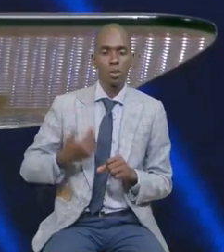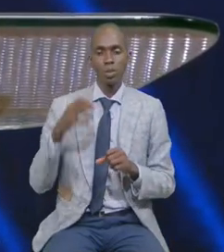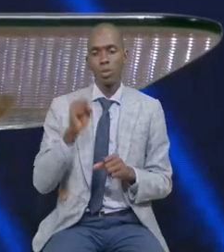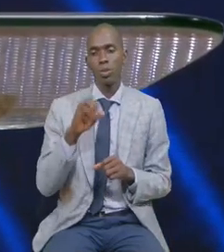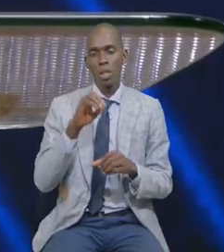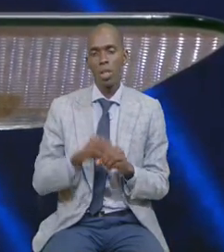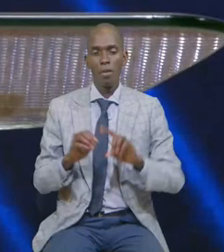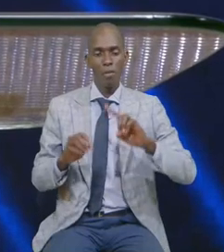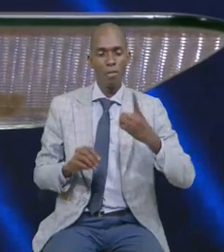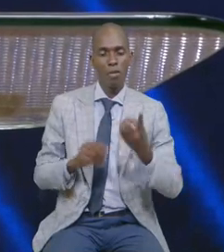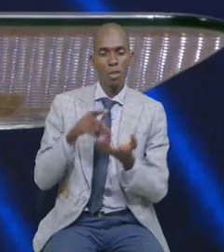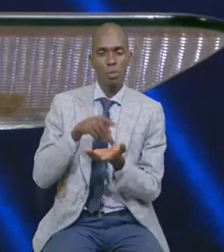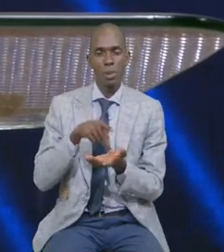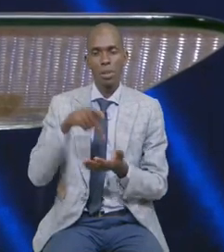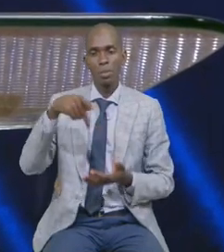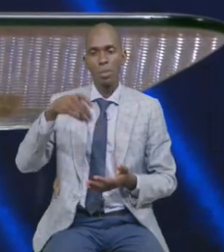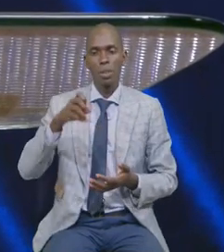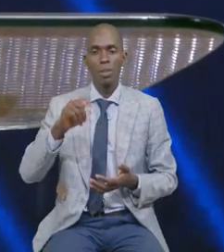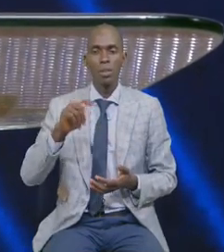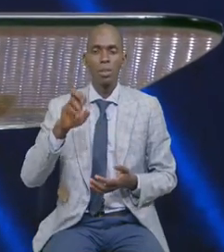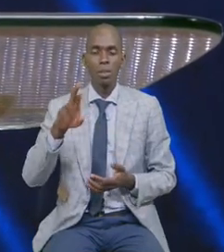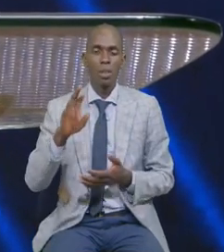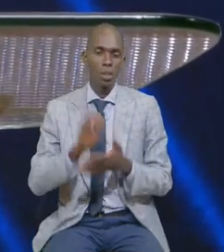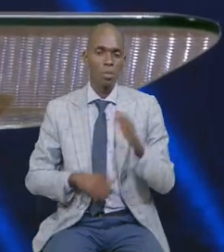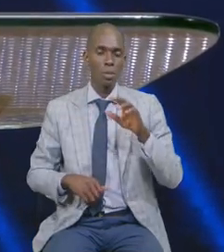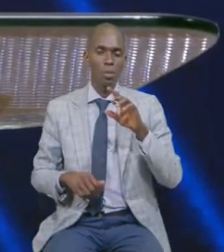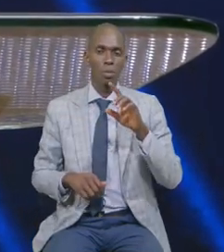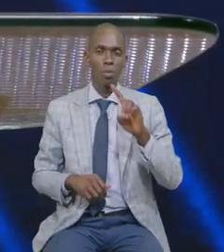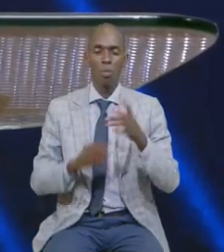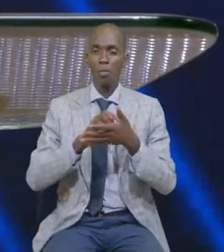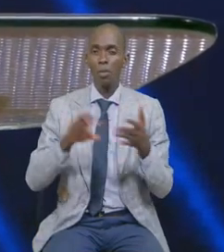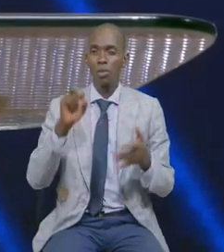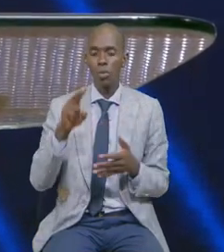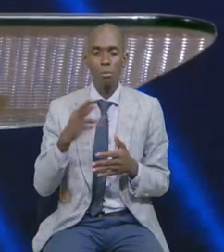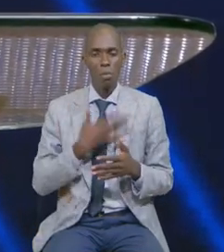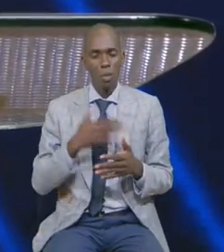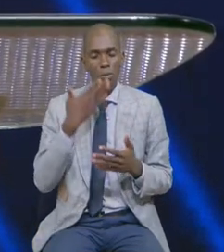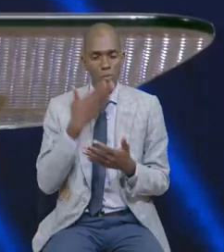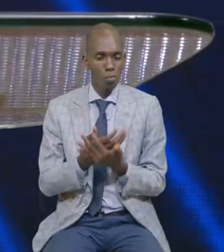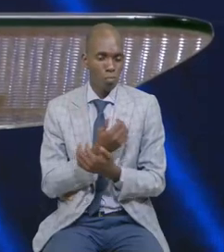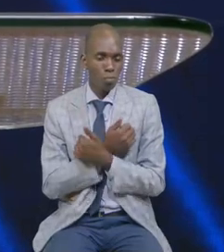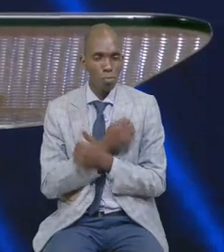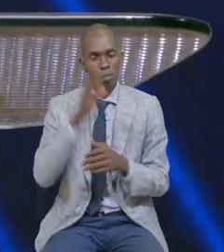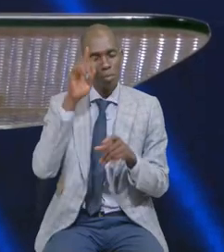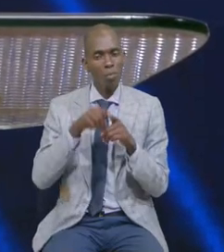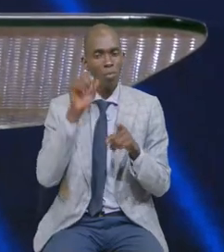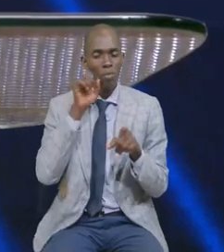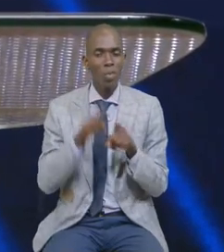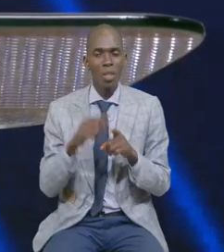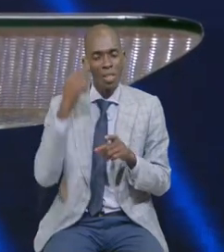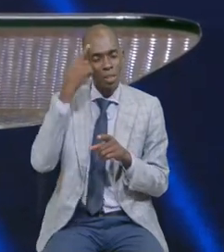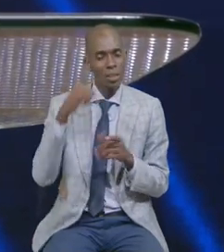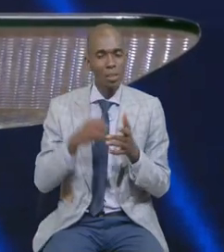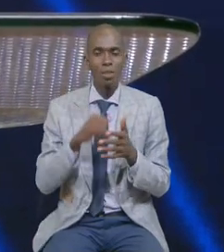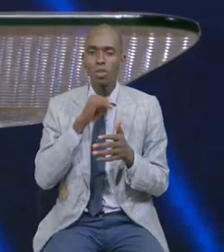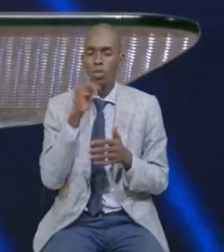chapter 4, verse 12. In verse 12, beloved, think it not strange concerning the fiery trials which